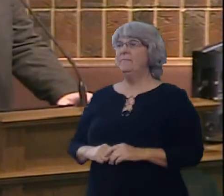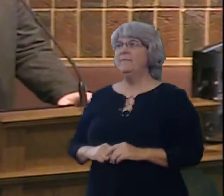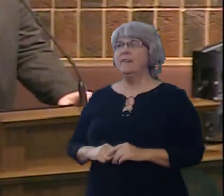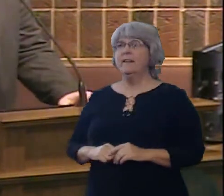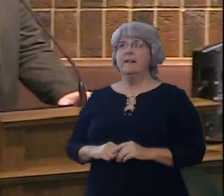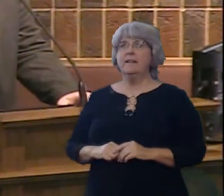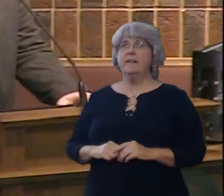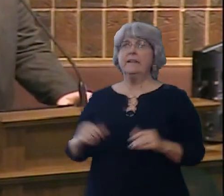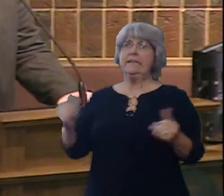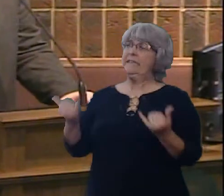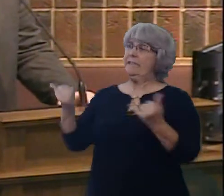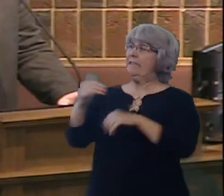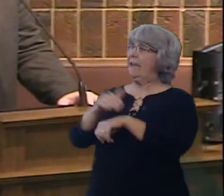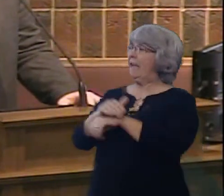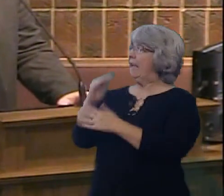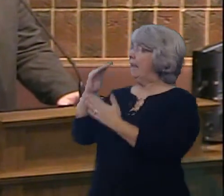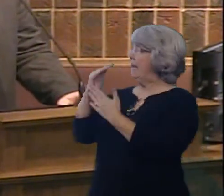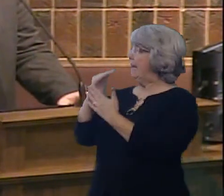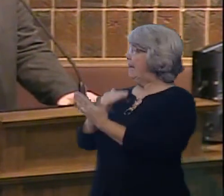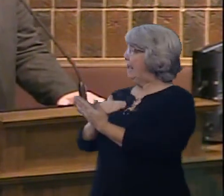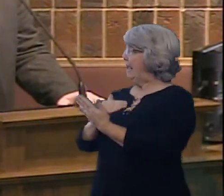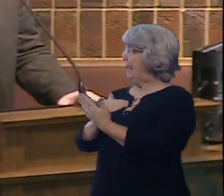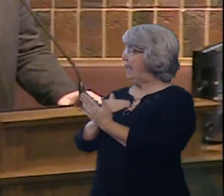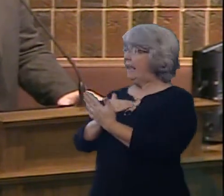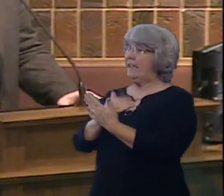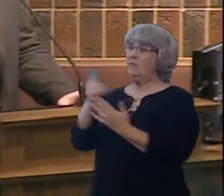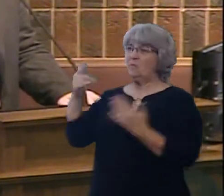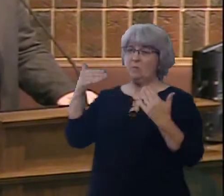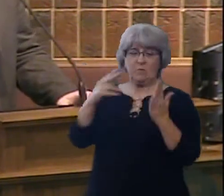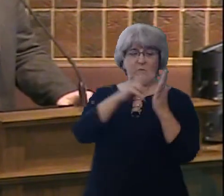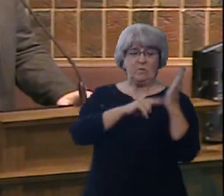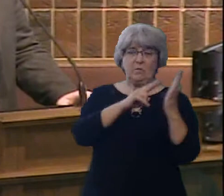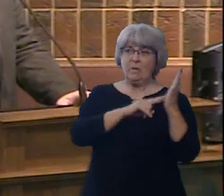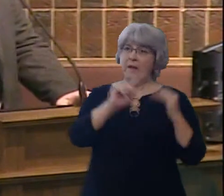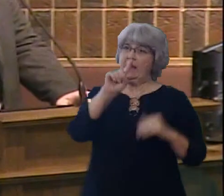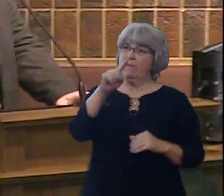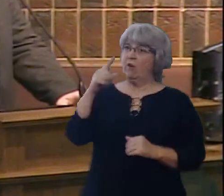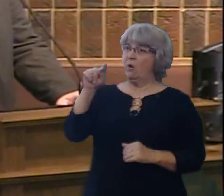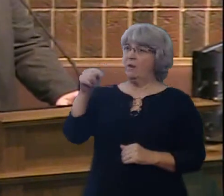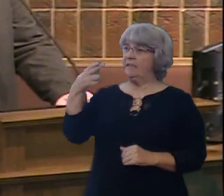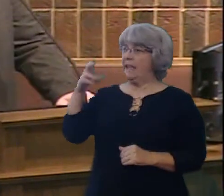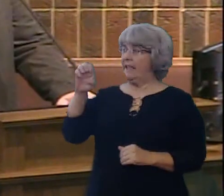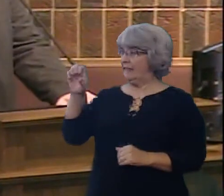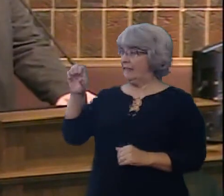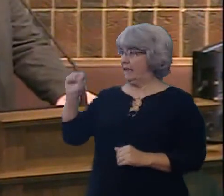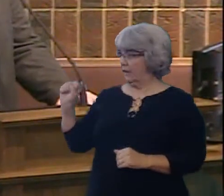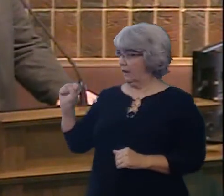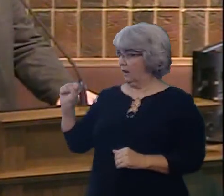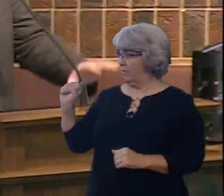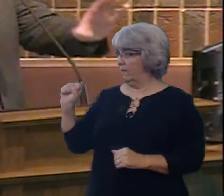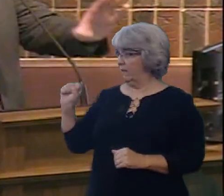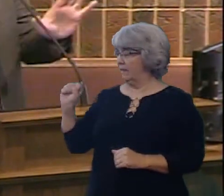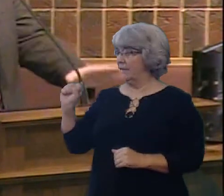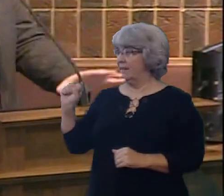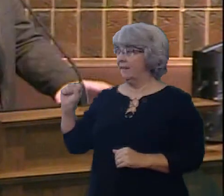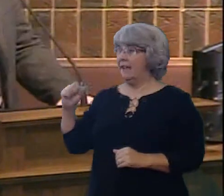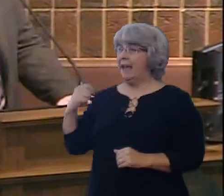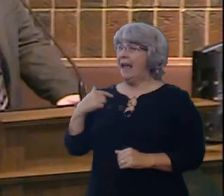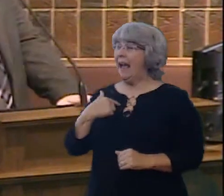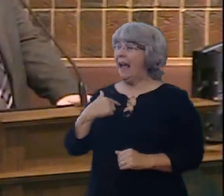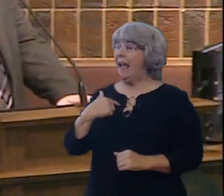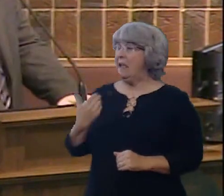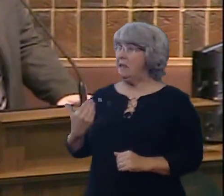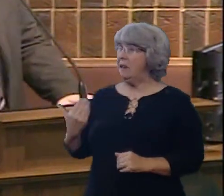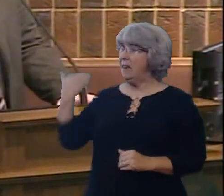Tonight's lesson, if you want to go ahead and be turning over to the book of 1 Thessalonians, I kind of started